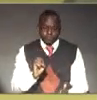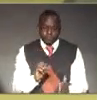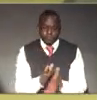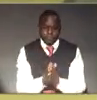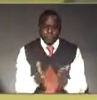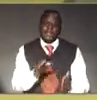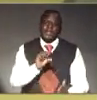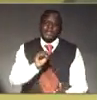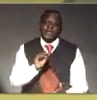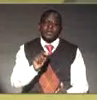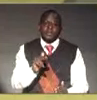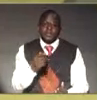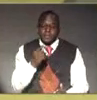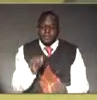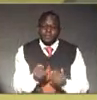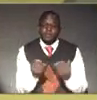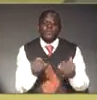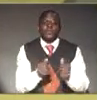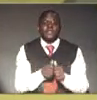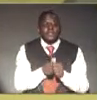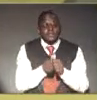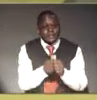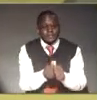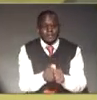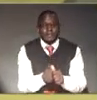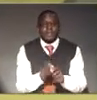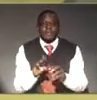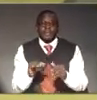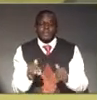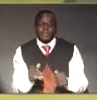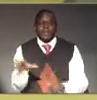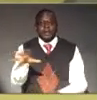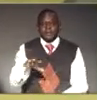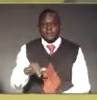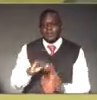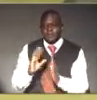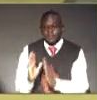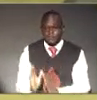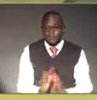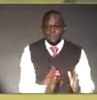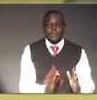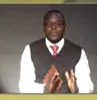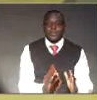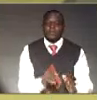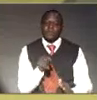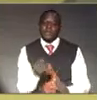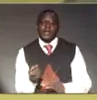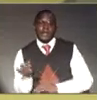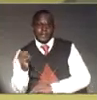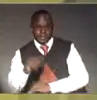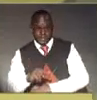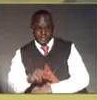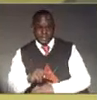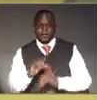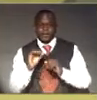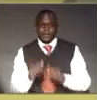it says he told his disciples to go in a city and prepare for that day. They were